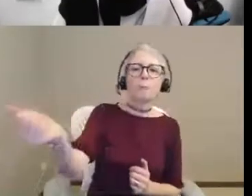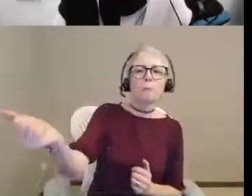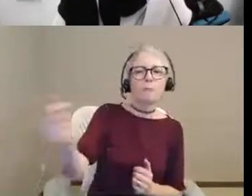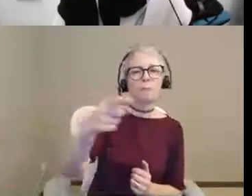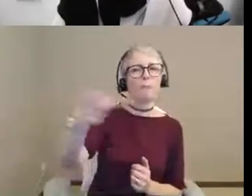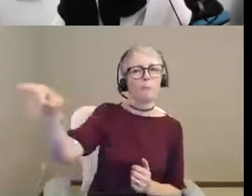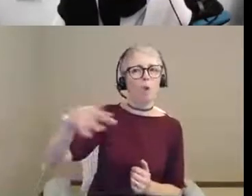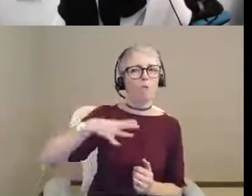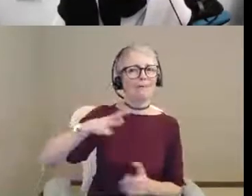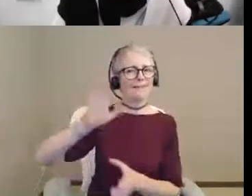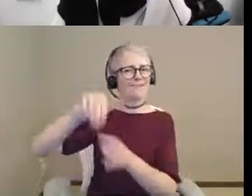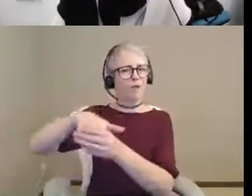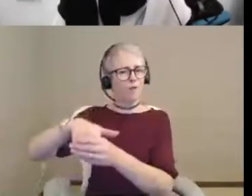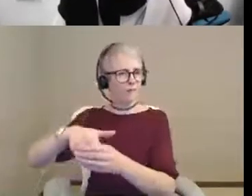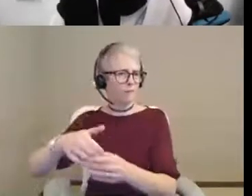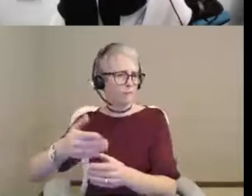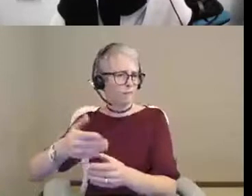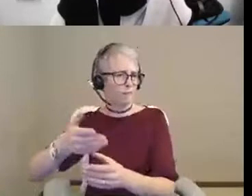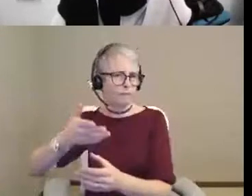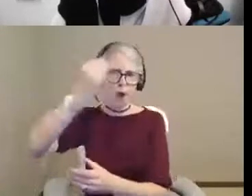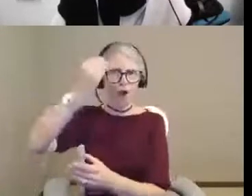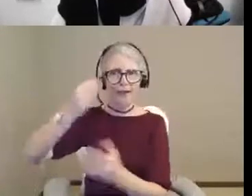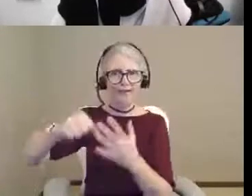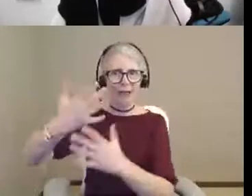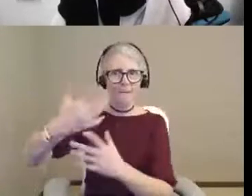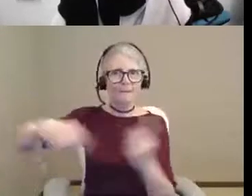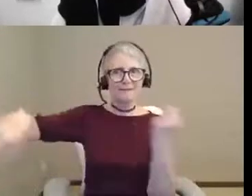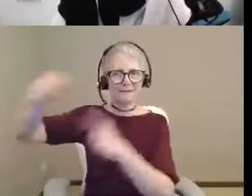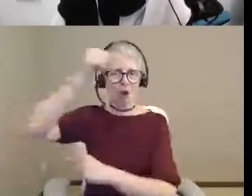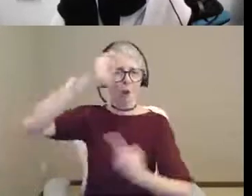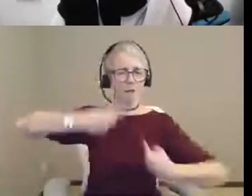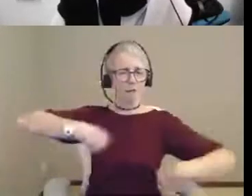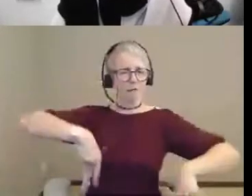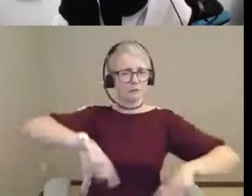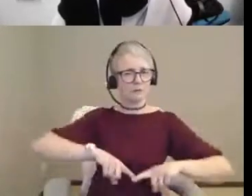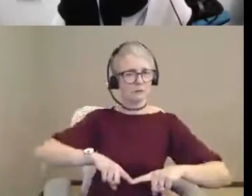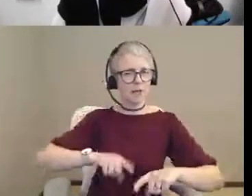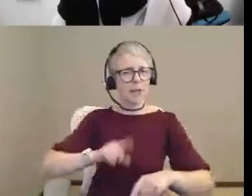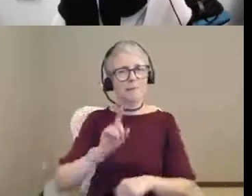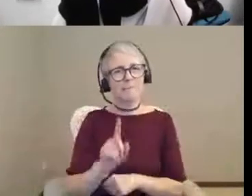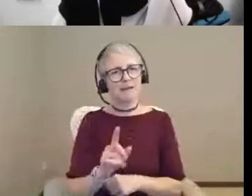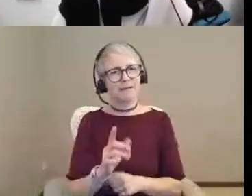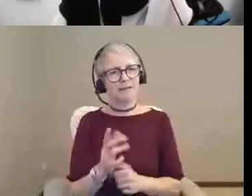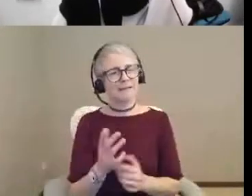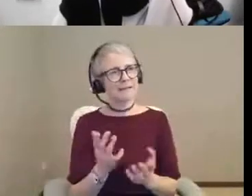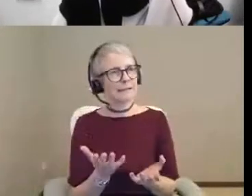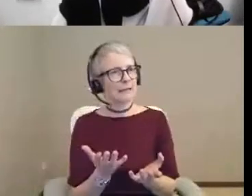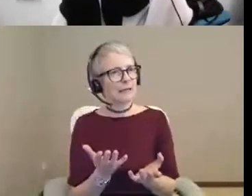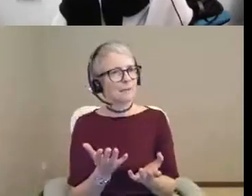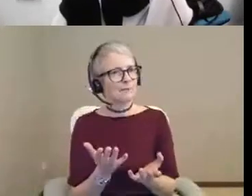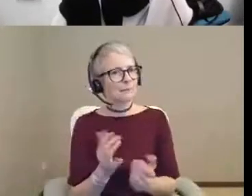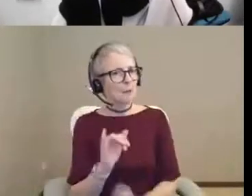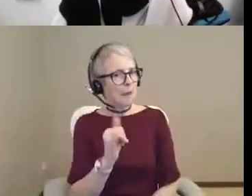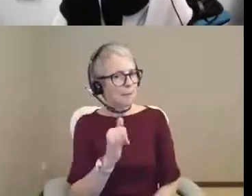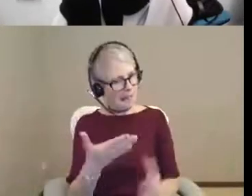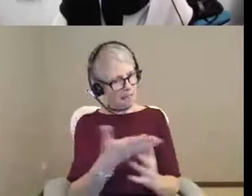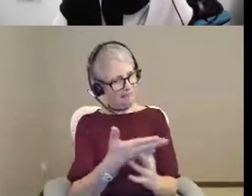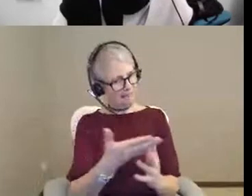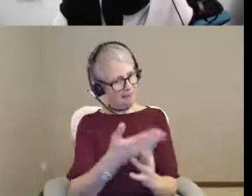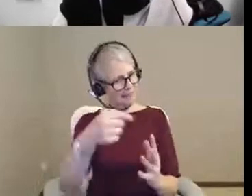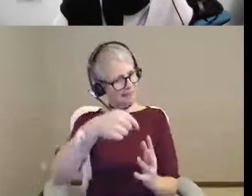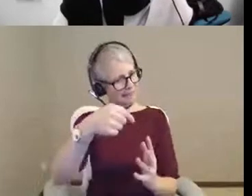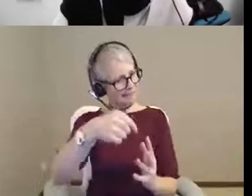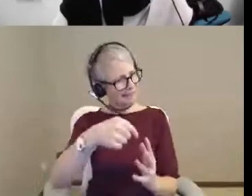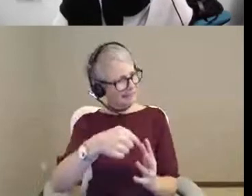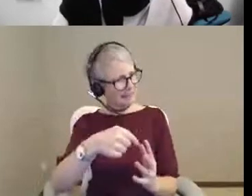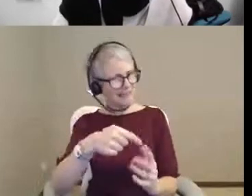involved with learning and development and know very well, you know, who we are, who our industry is. But there's a kind of feeling that maybe in the accessibility space